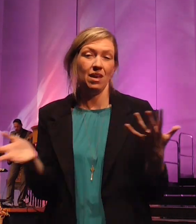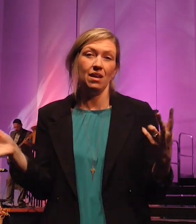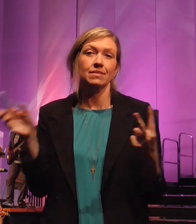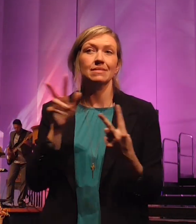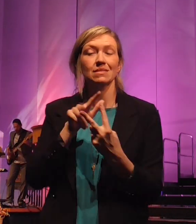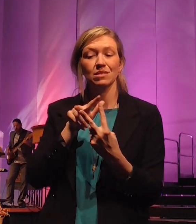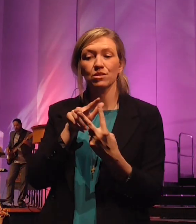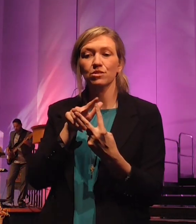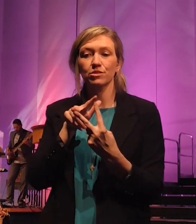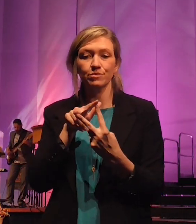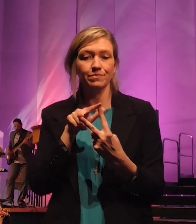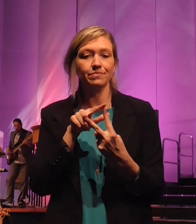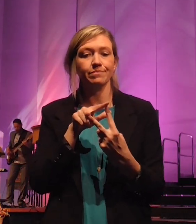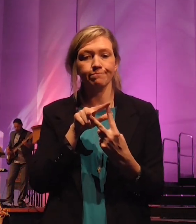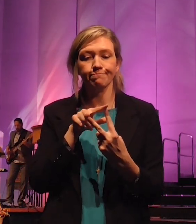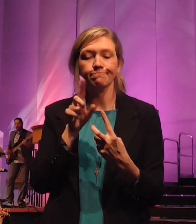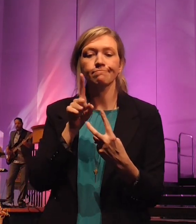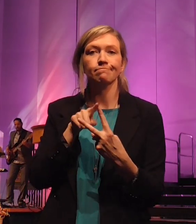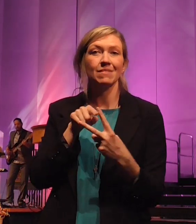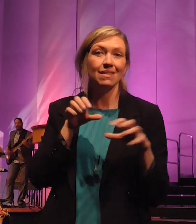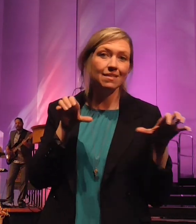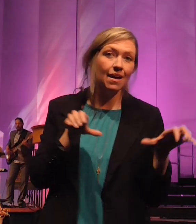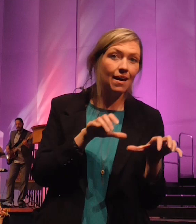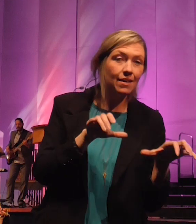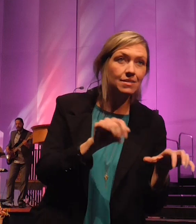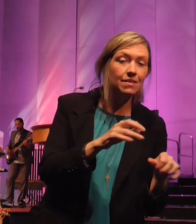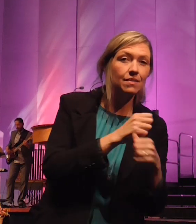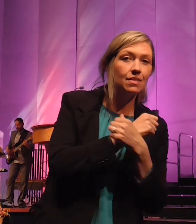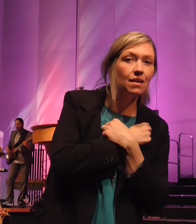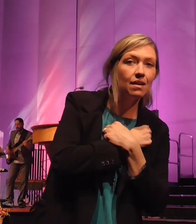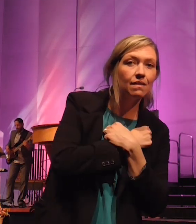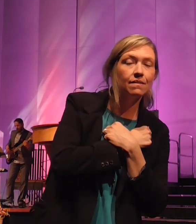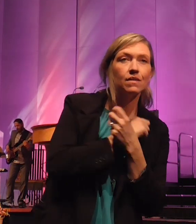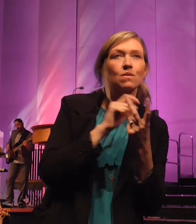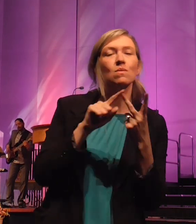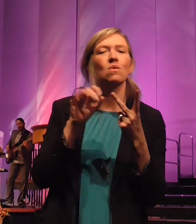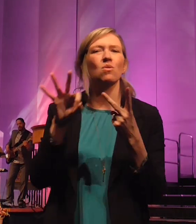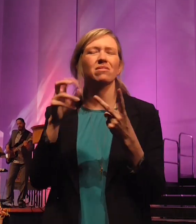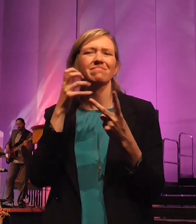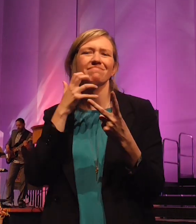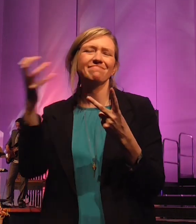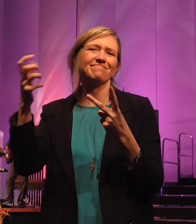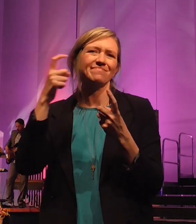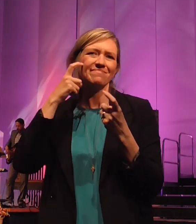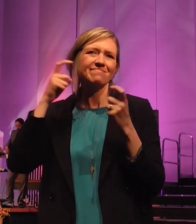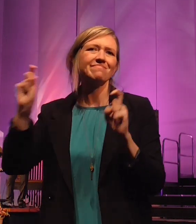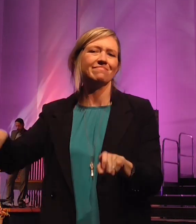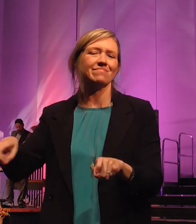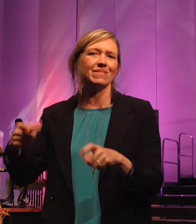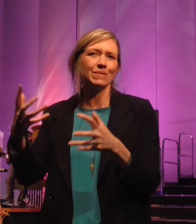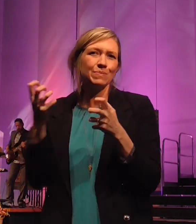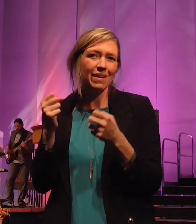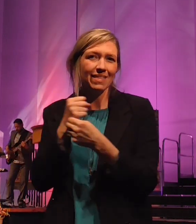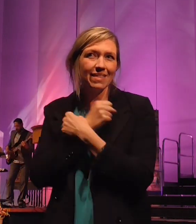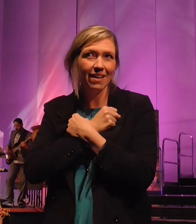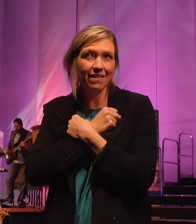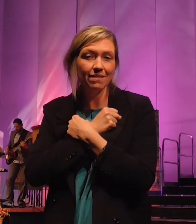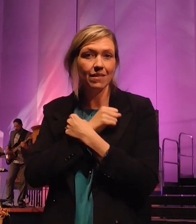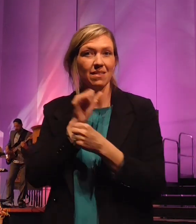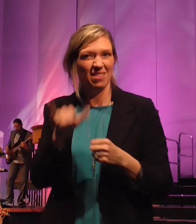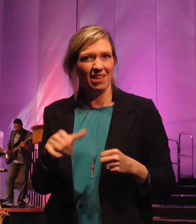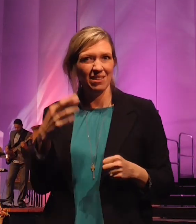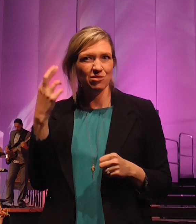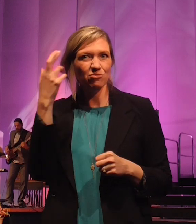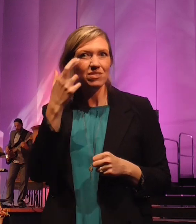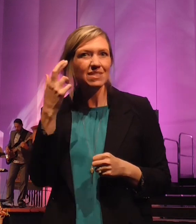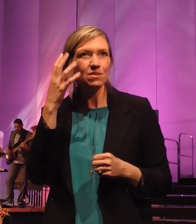Everything is either an act of love or a cry for love.